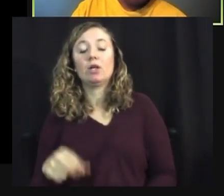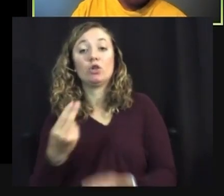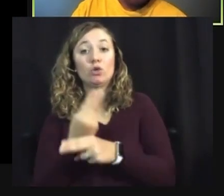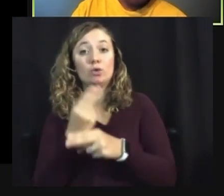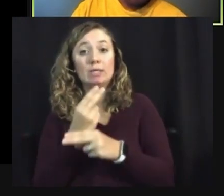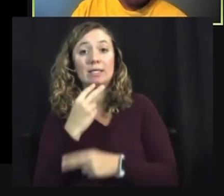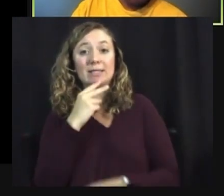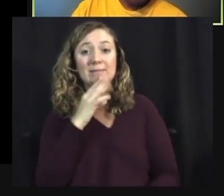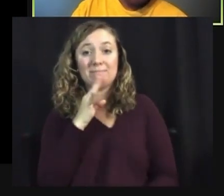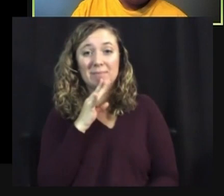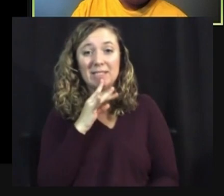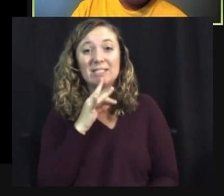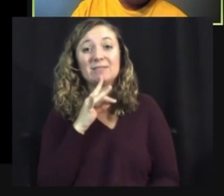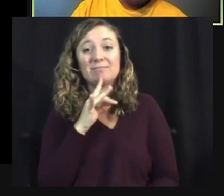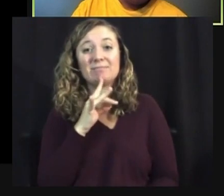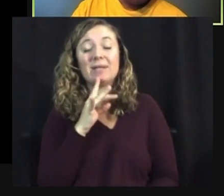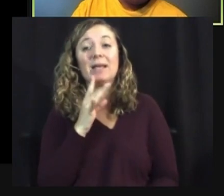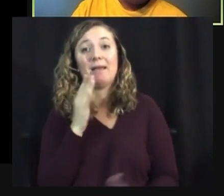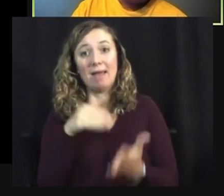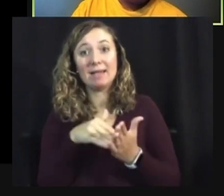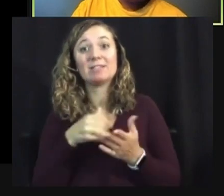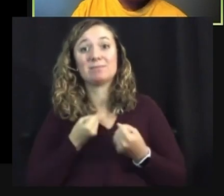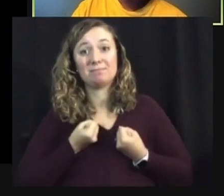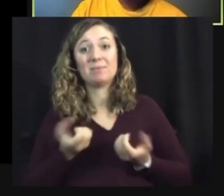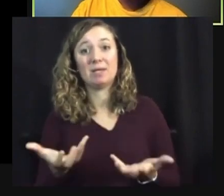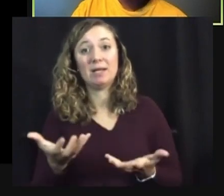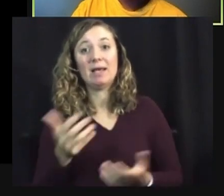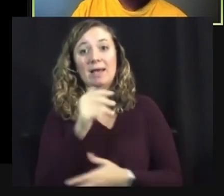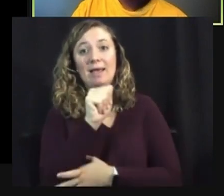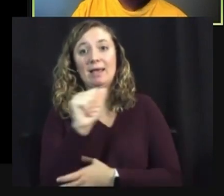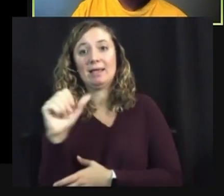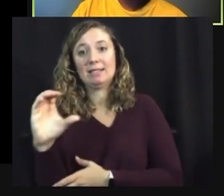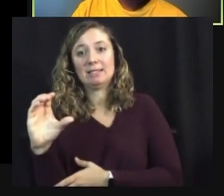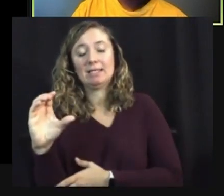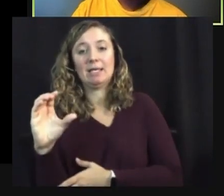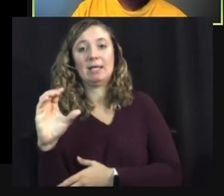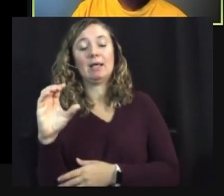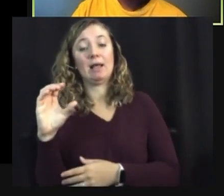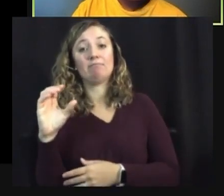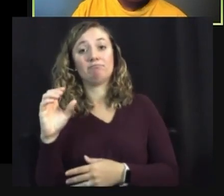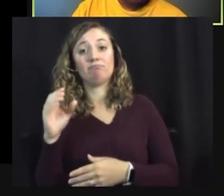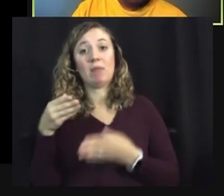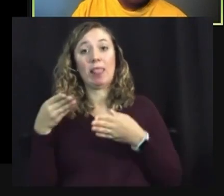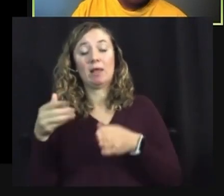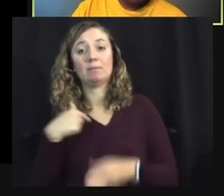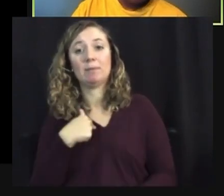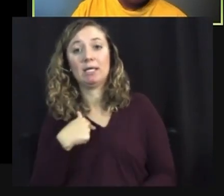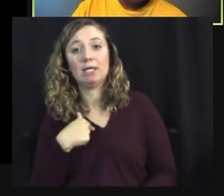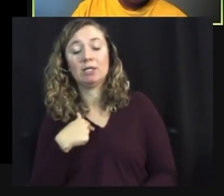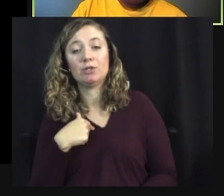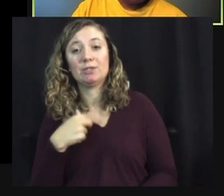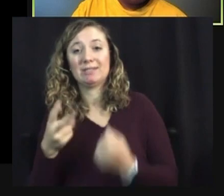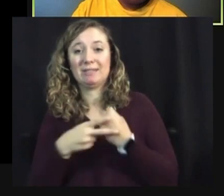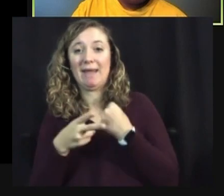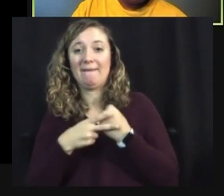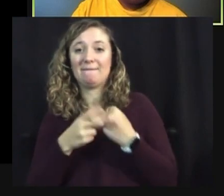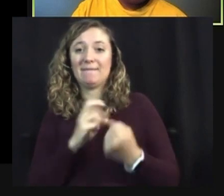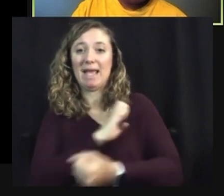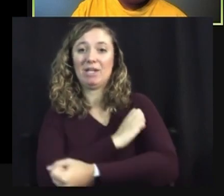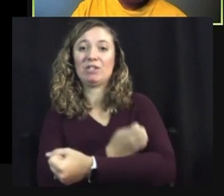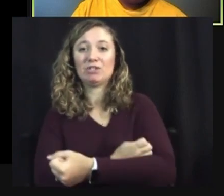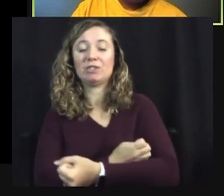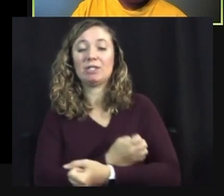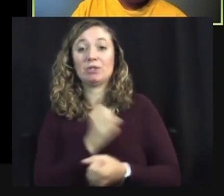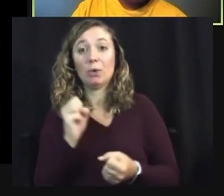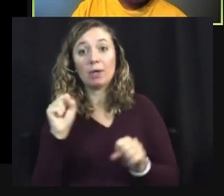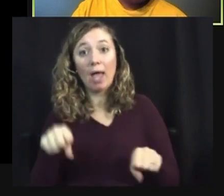very exhausting. Using AAC when I can allows me to save precious energy, which means I can lengthen